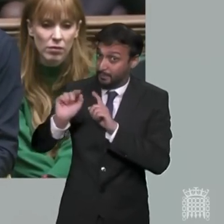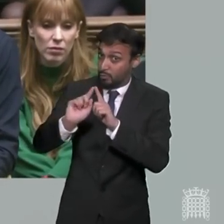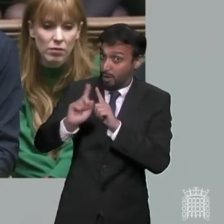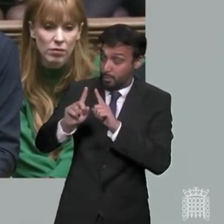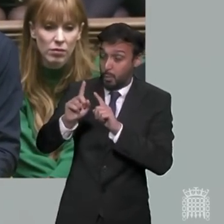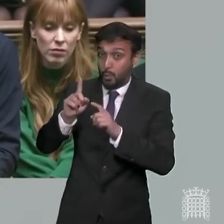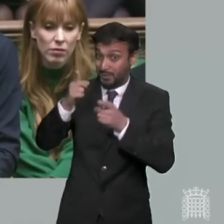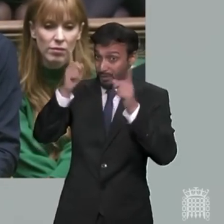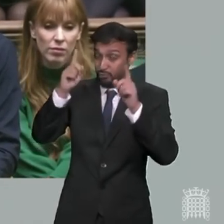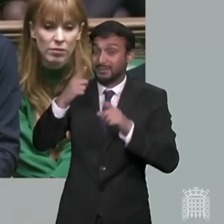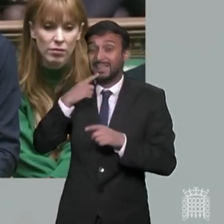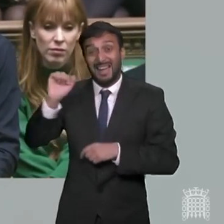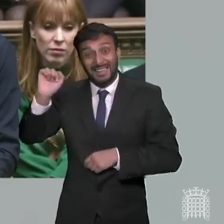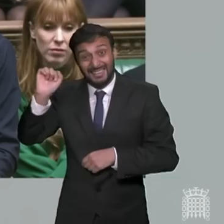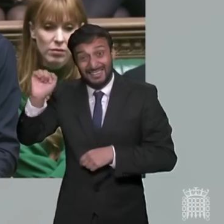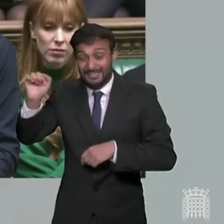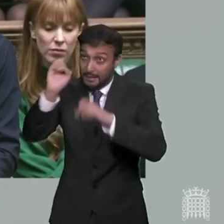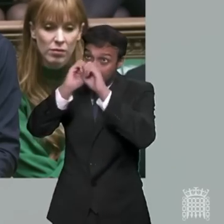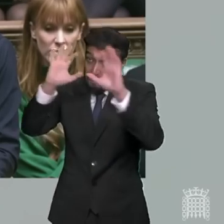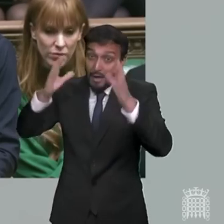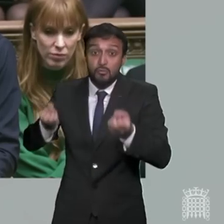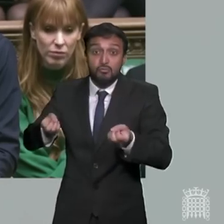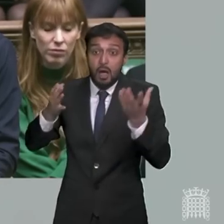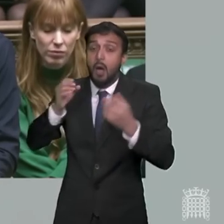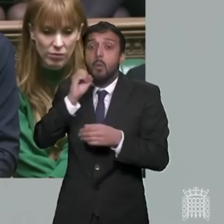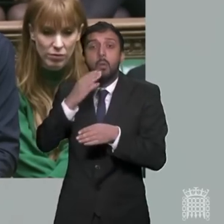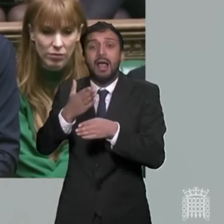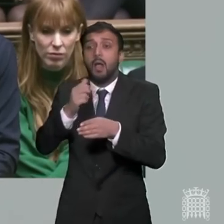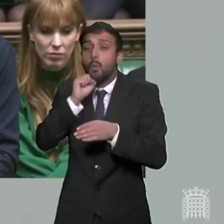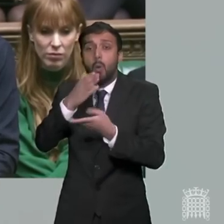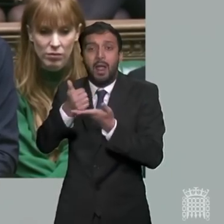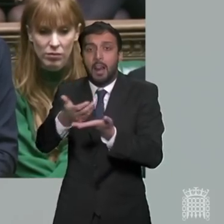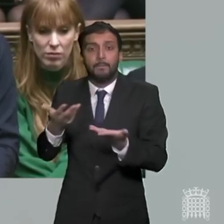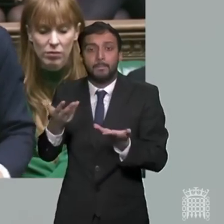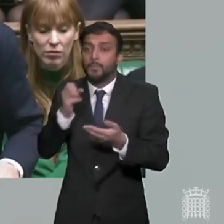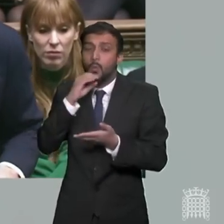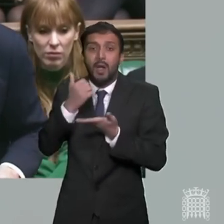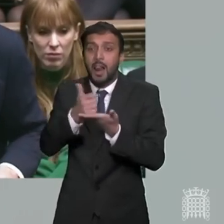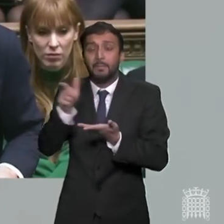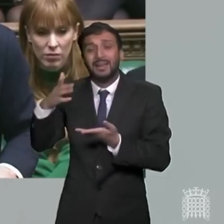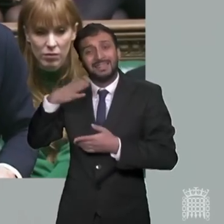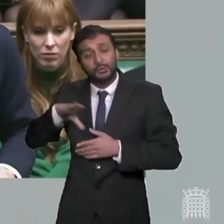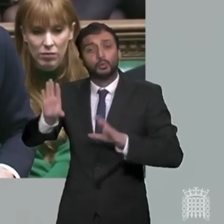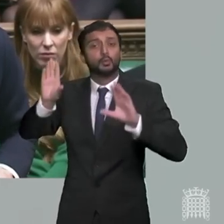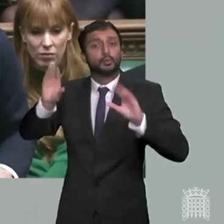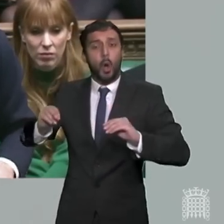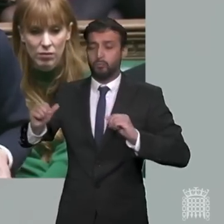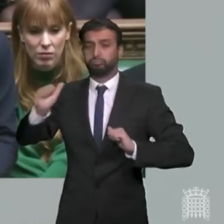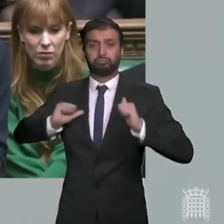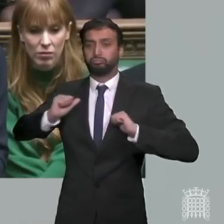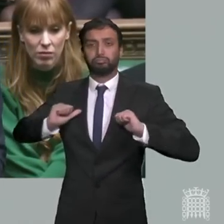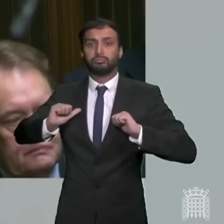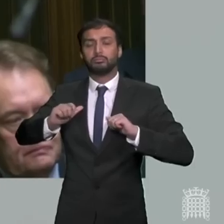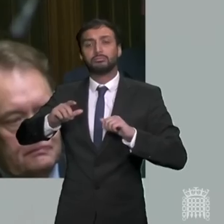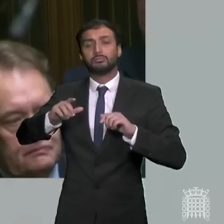is clearly not going to help with the industrial action we're facing. He should stop grandstanding, stop sitting on his hands, get round the table and